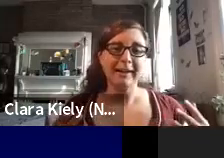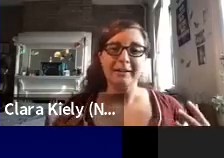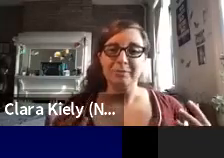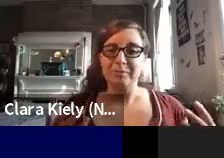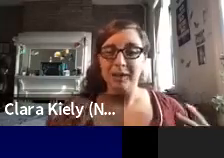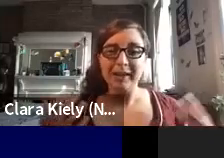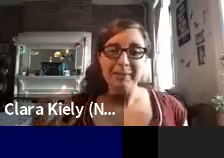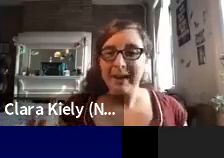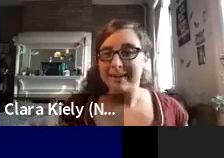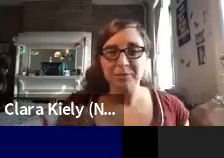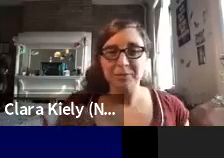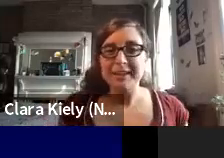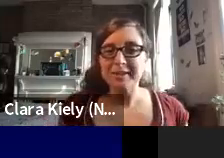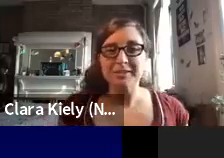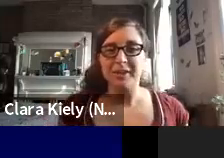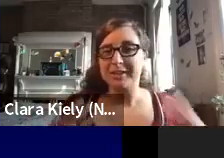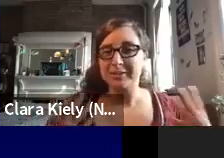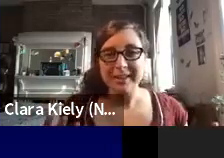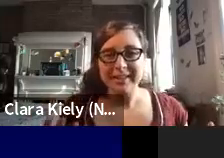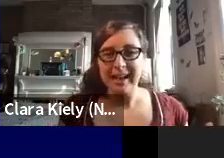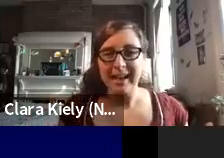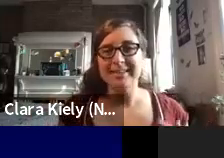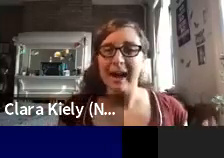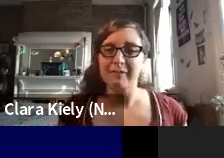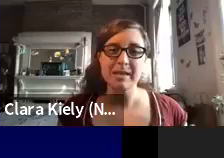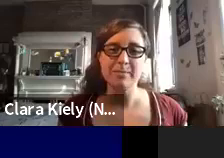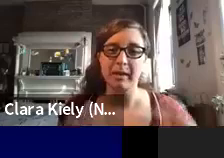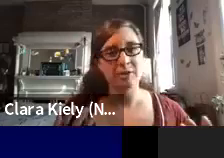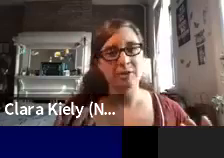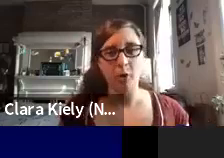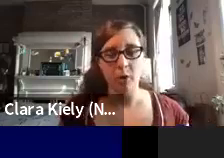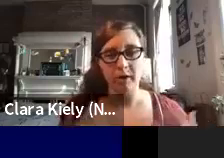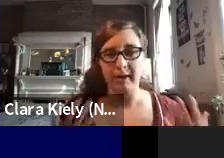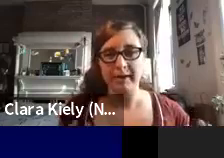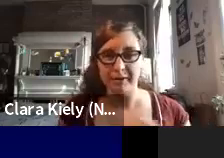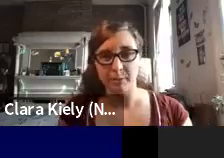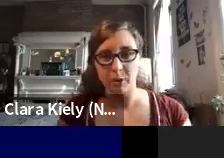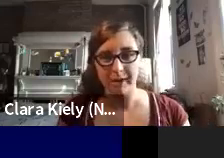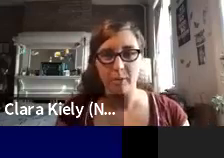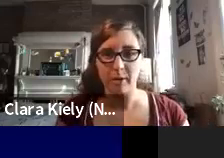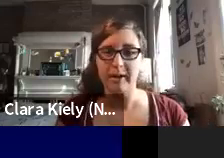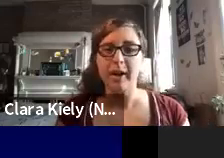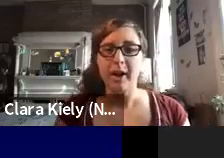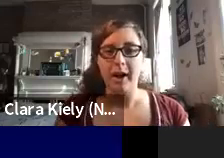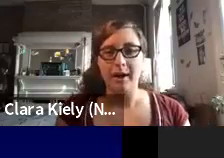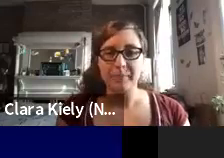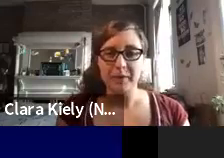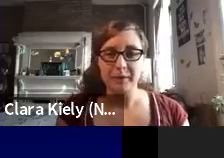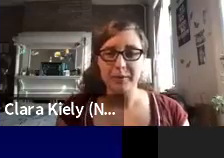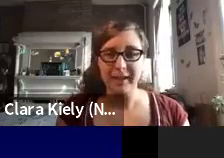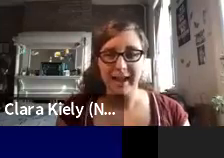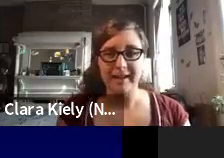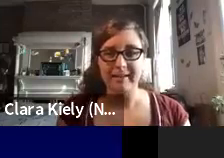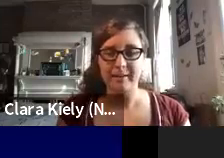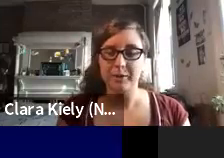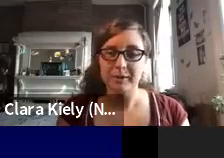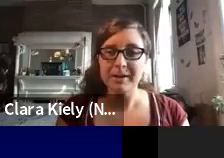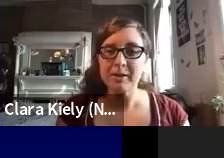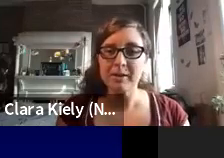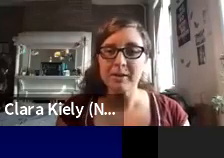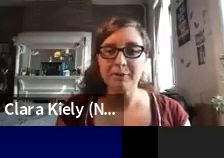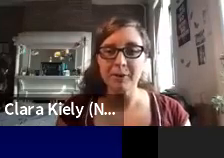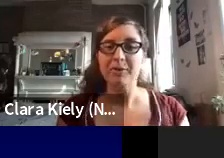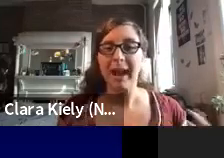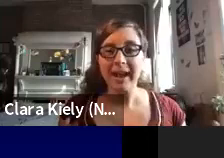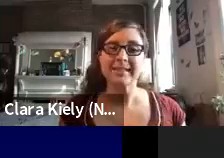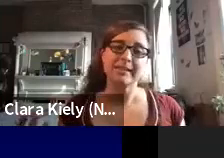struggling it's really useful. It's really nice to have people in your corner, in your support network, who can be